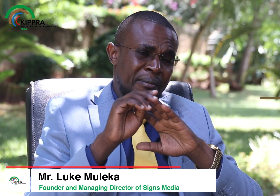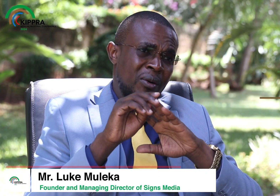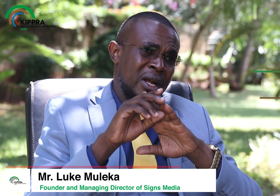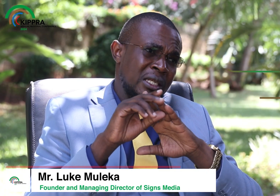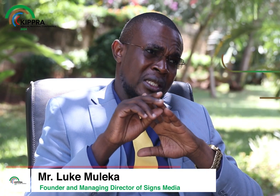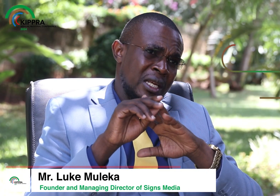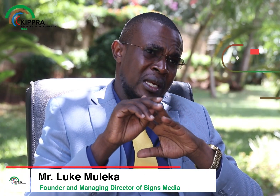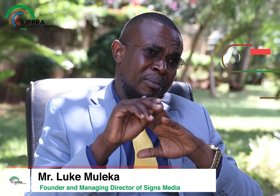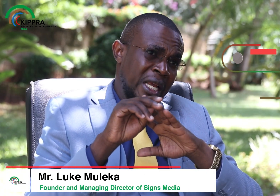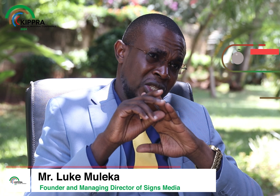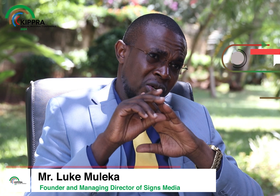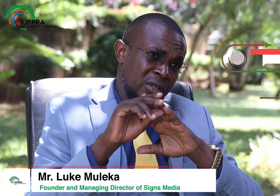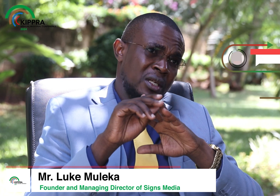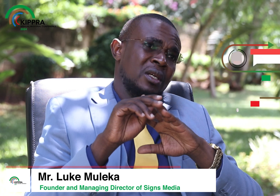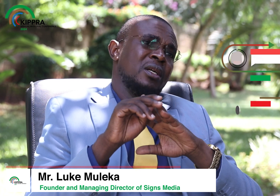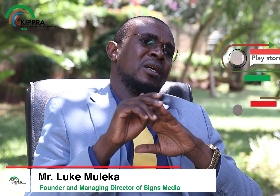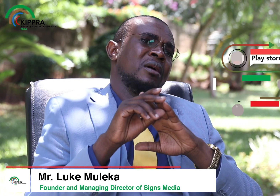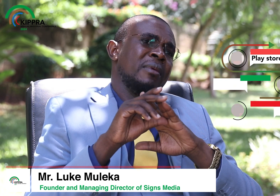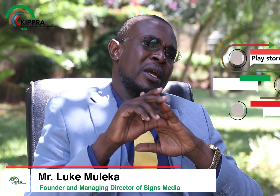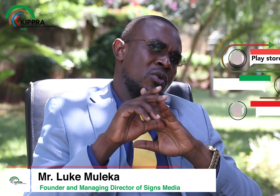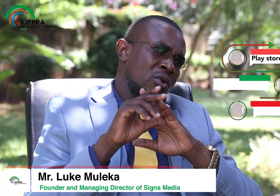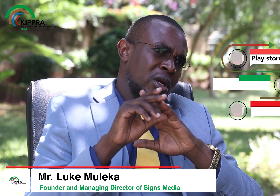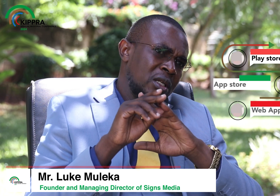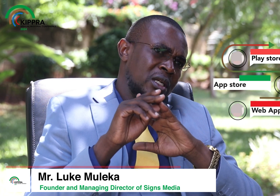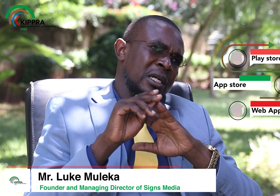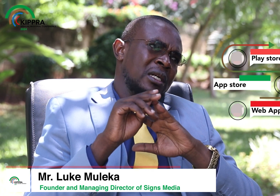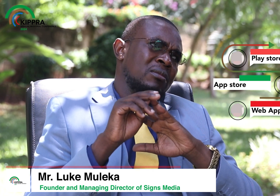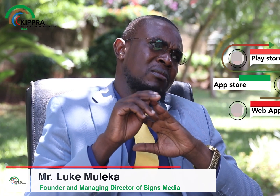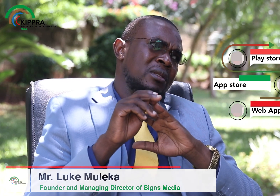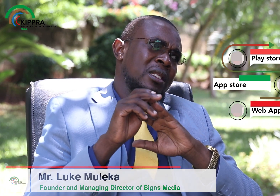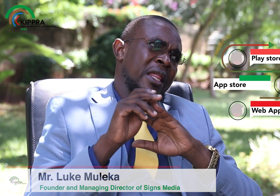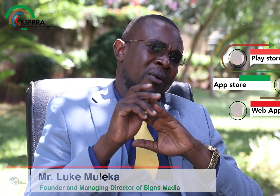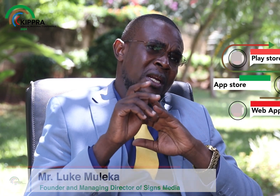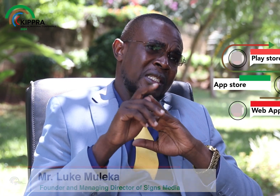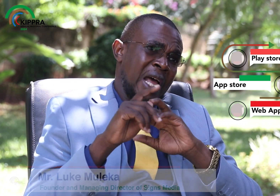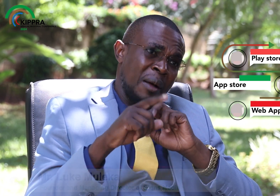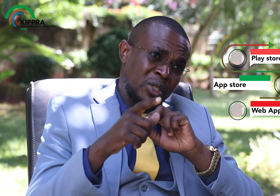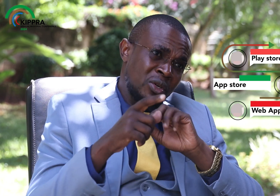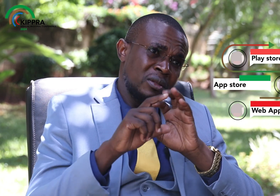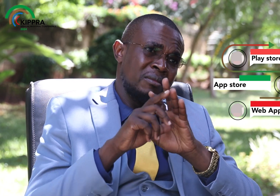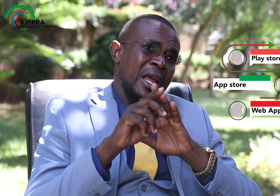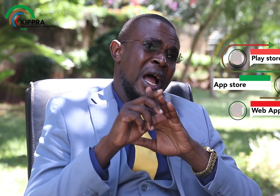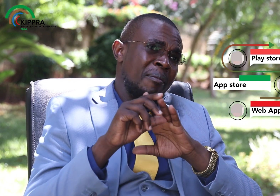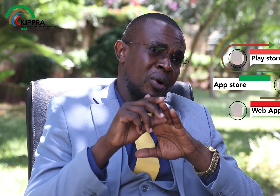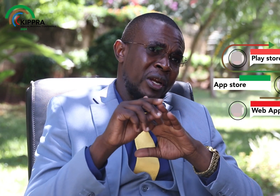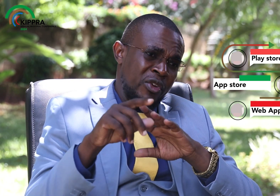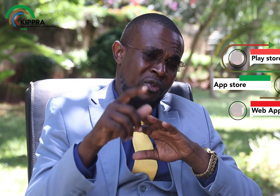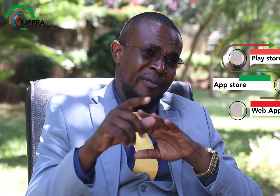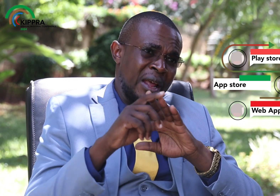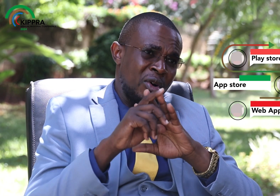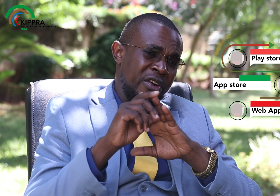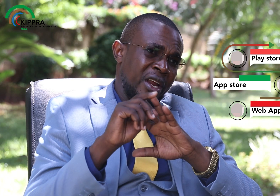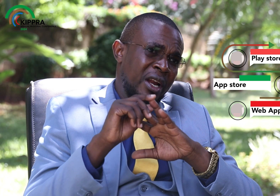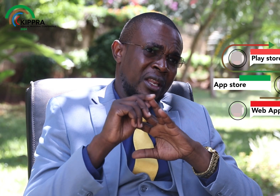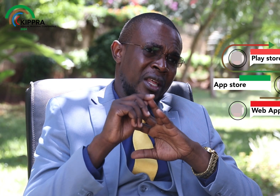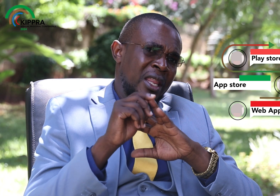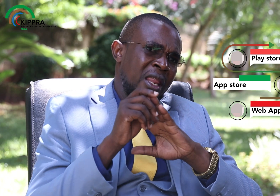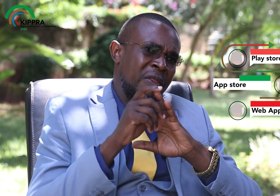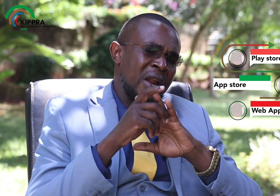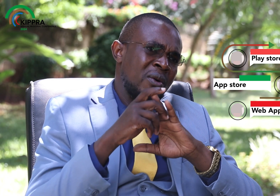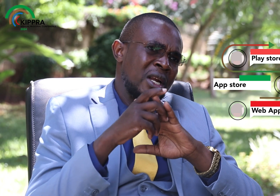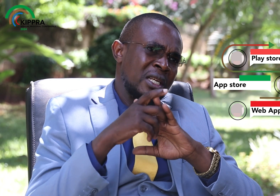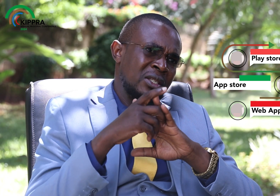platforms. Number one is Play Store by Google. The other one is App Store by Apple, in which we've been able to integrate